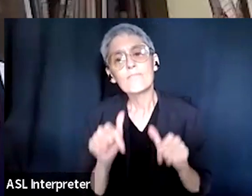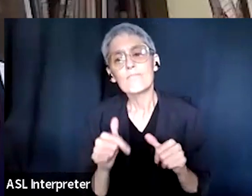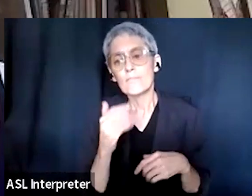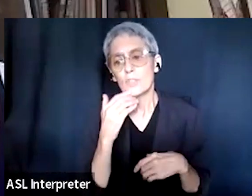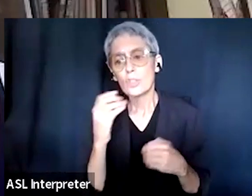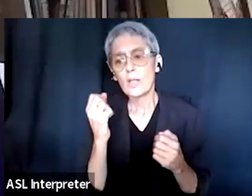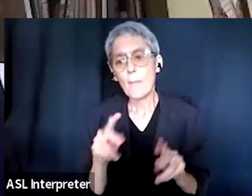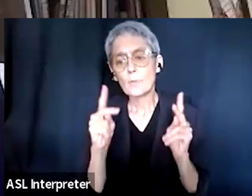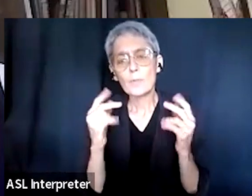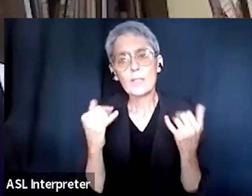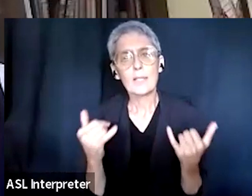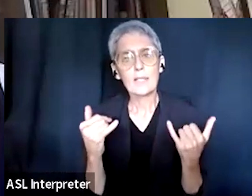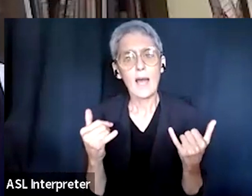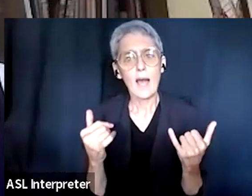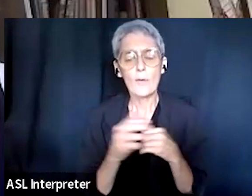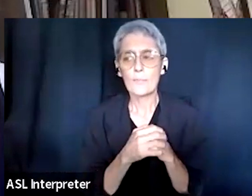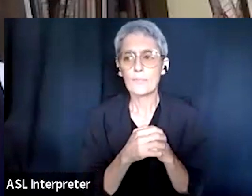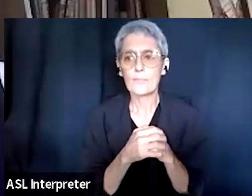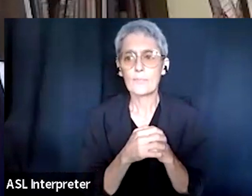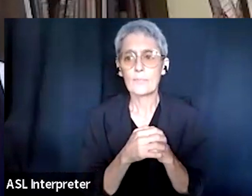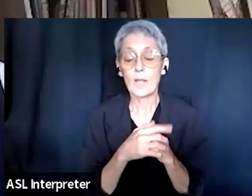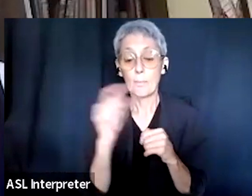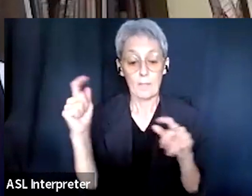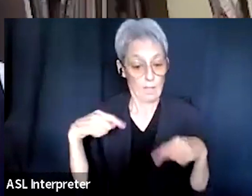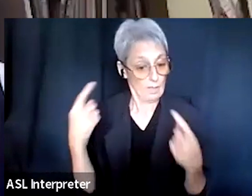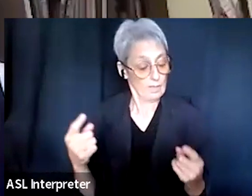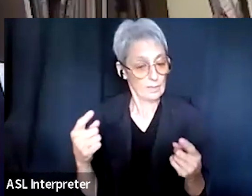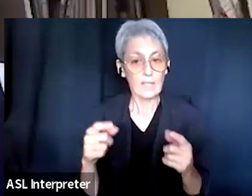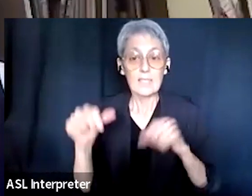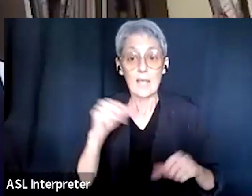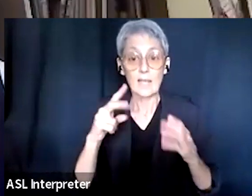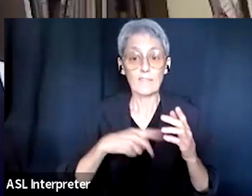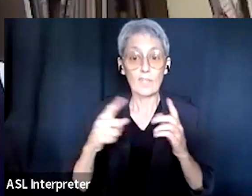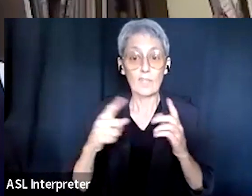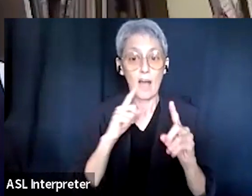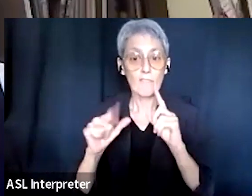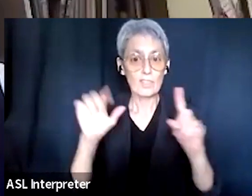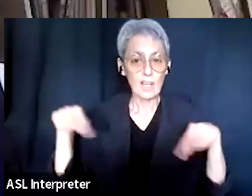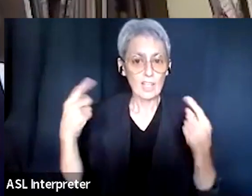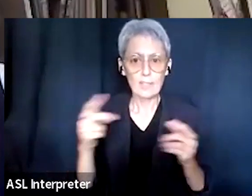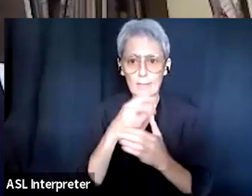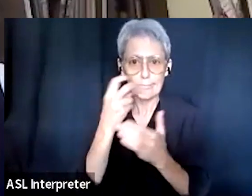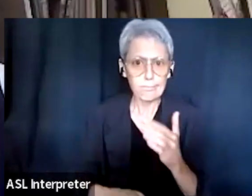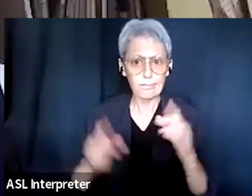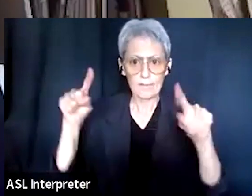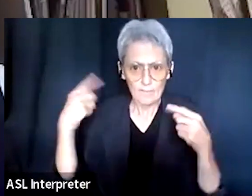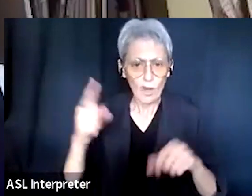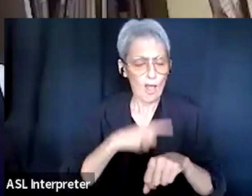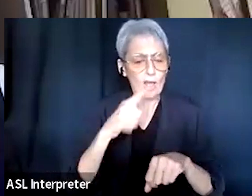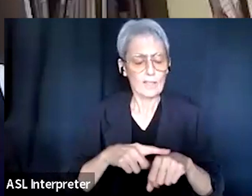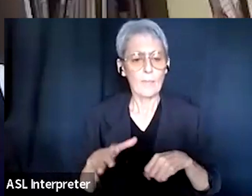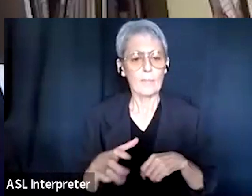as we've been really immersed in the science of reading conversation for a while, to really broaden our thinking